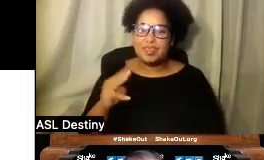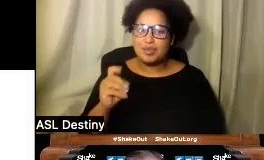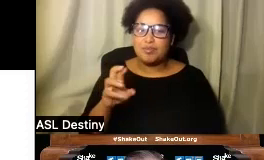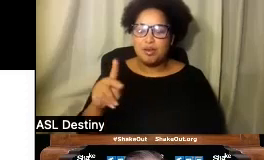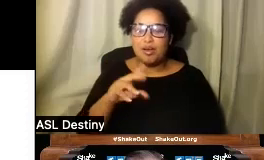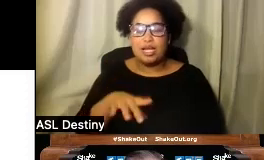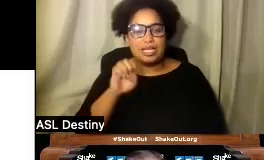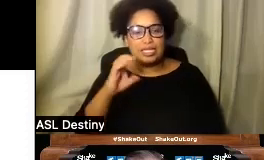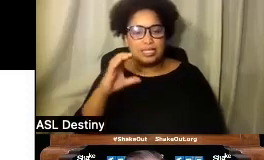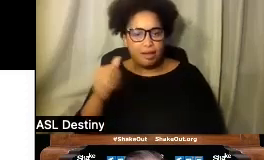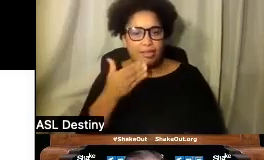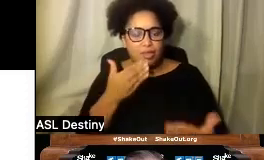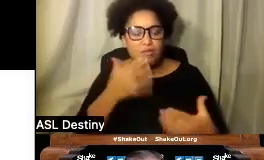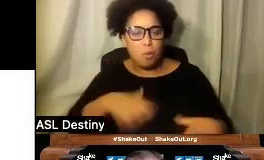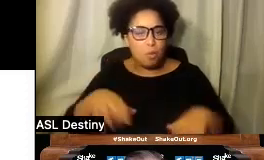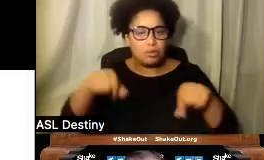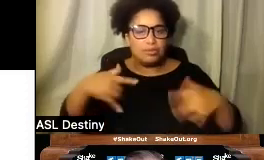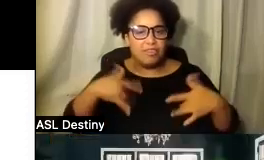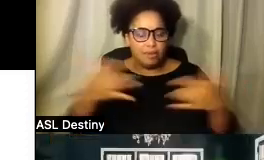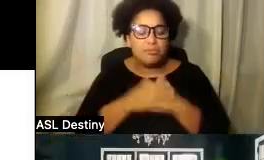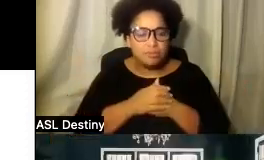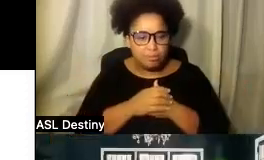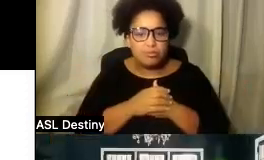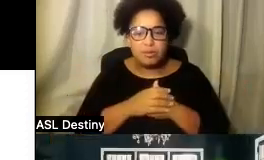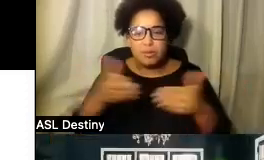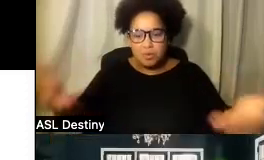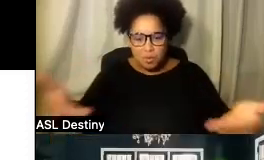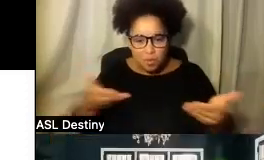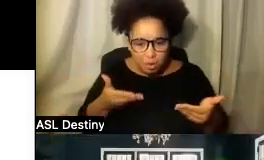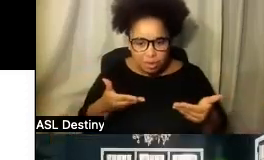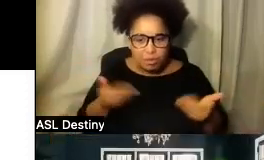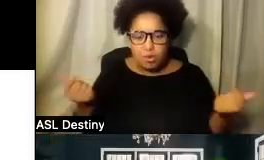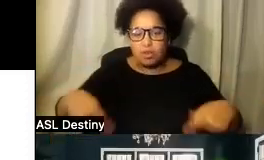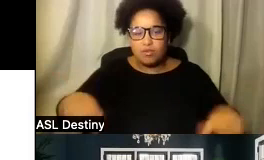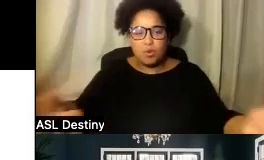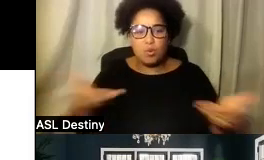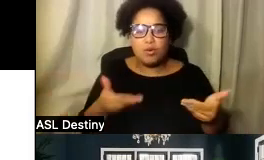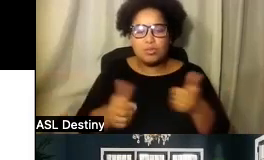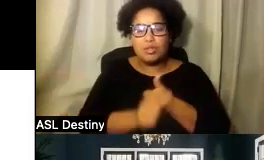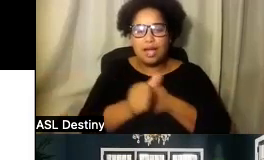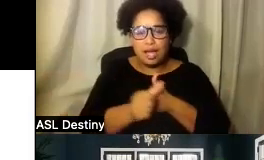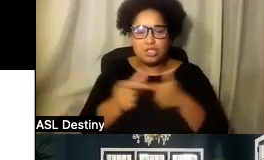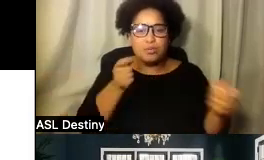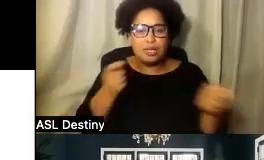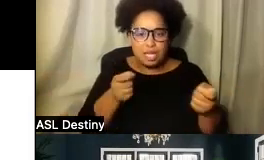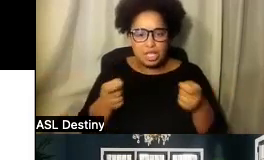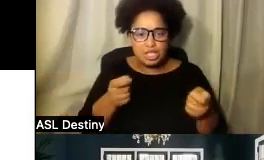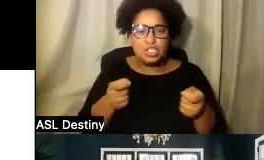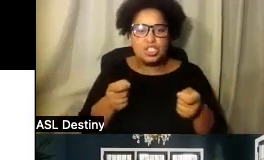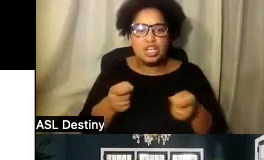Country Alliance, for hosting this event. And welcome to all of you to the Hazard Mitigation Grants for